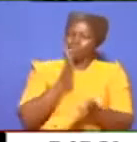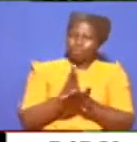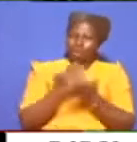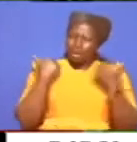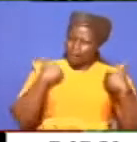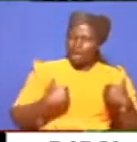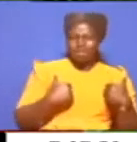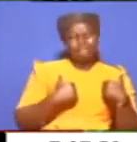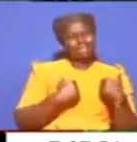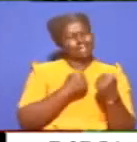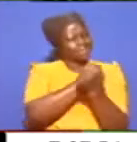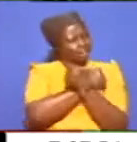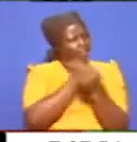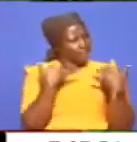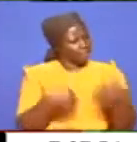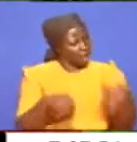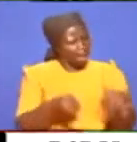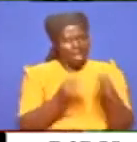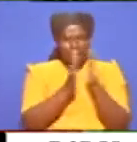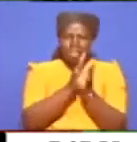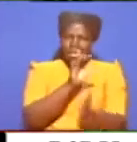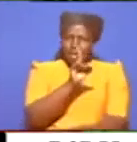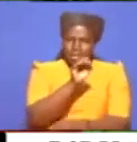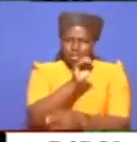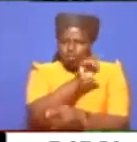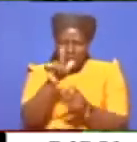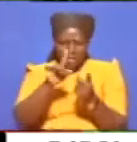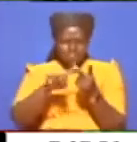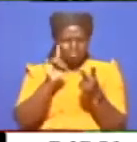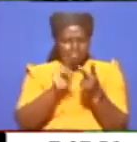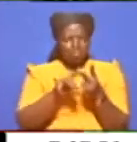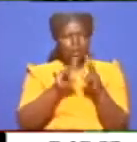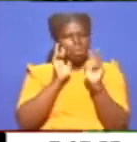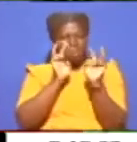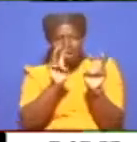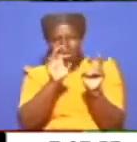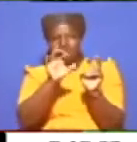with dolls, neither did I like to watch cartoons.